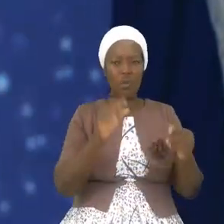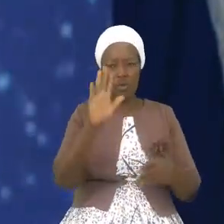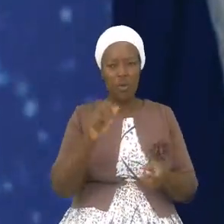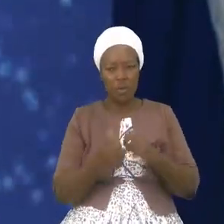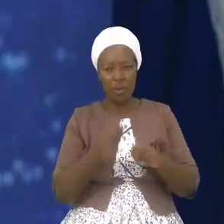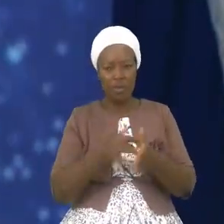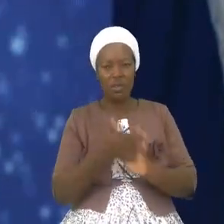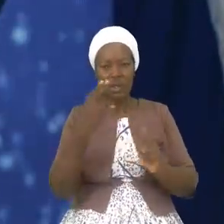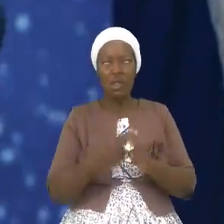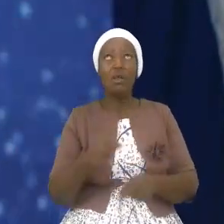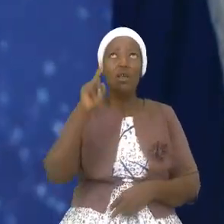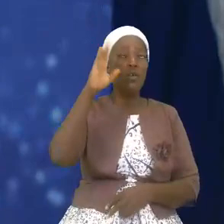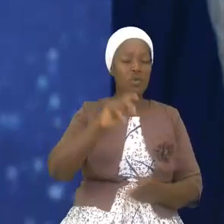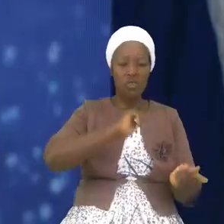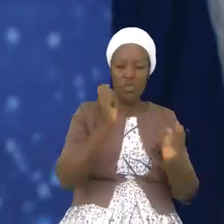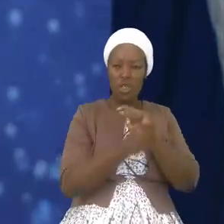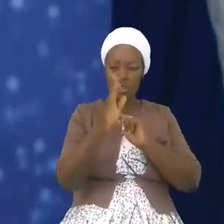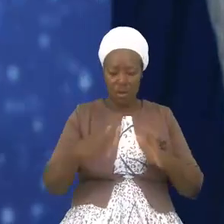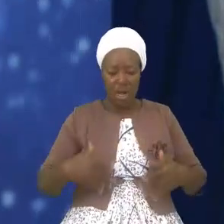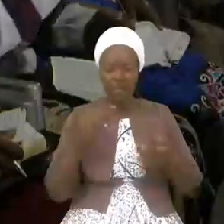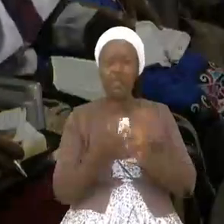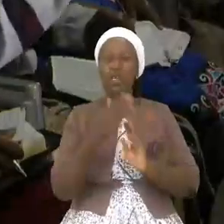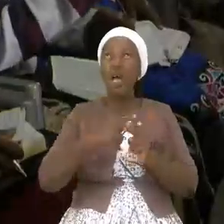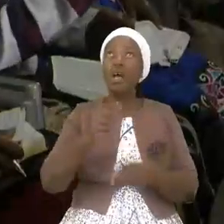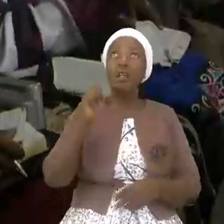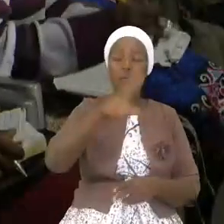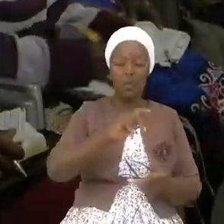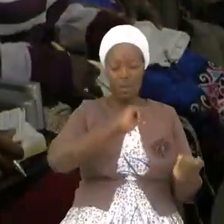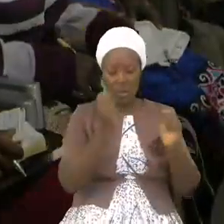in your life tonight, in Jesus' name.